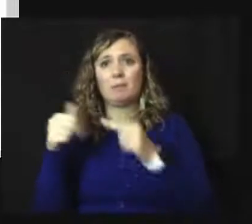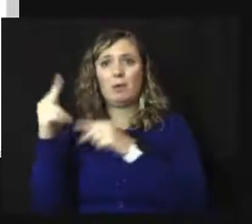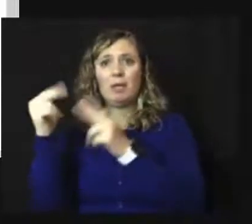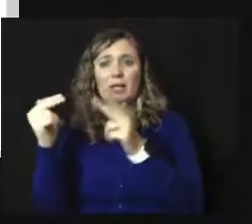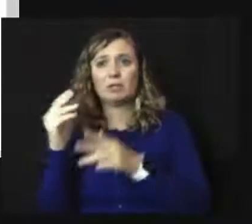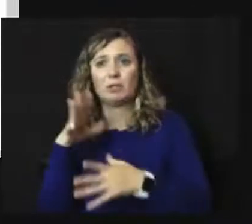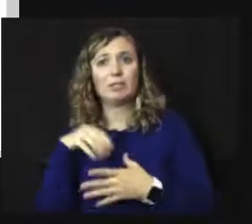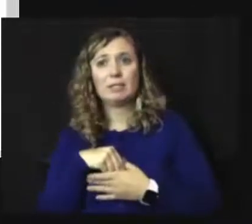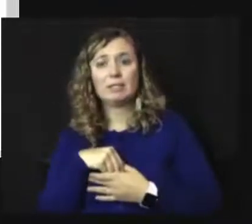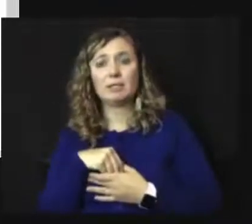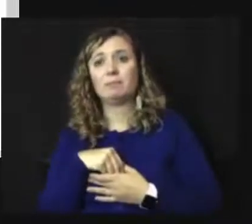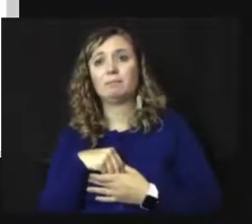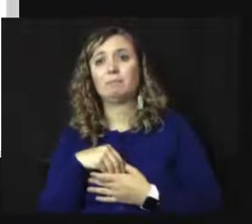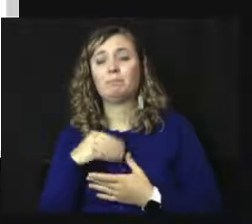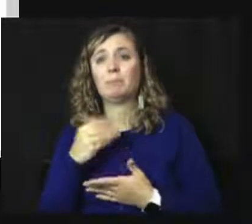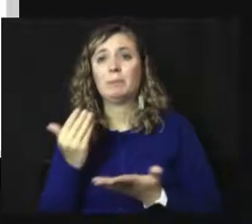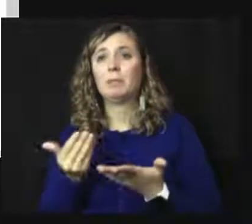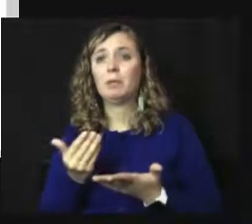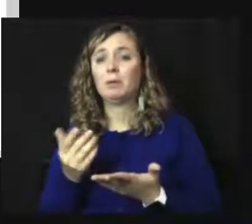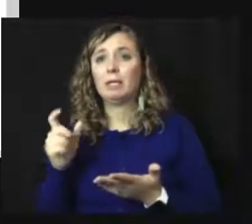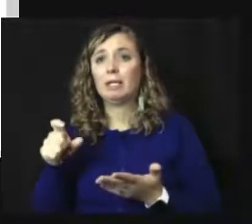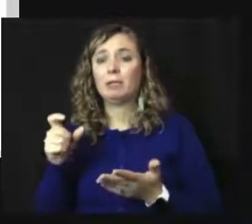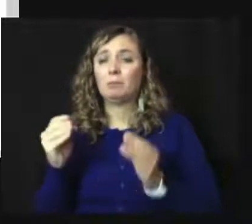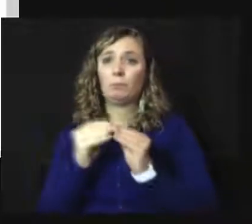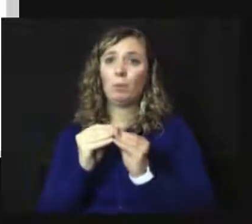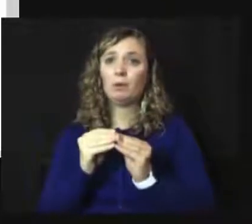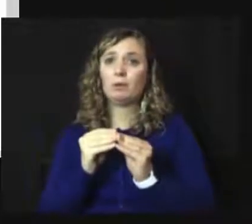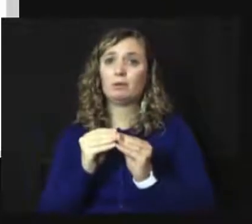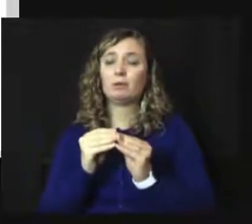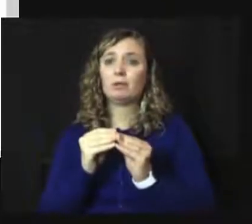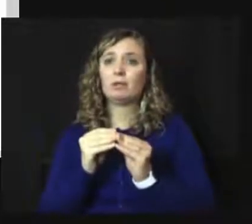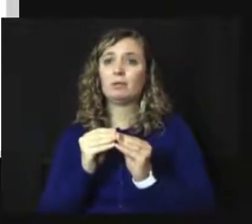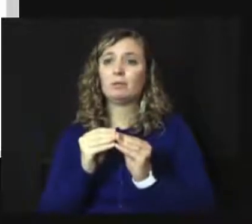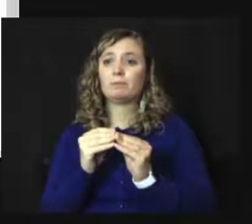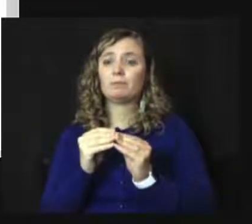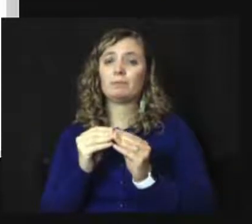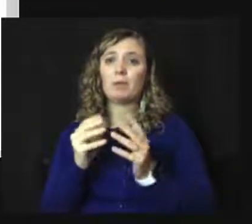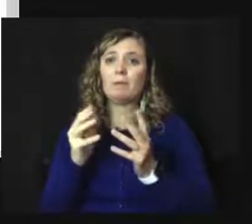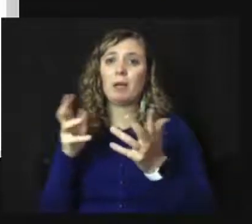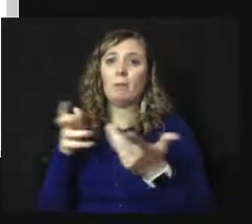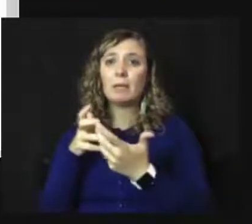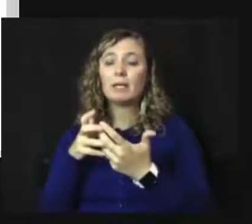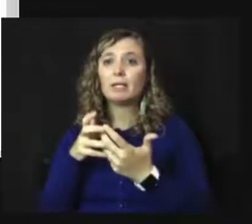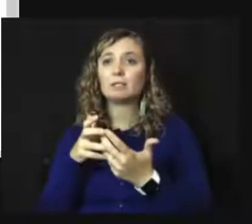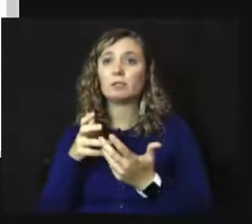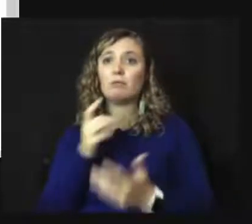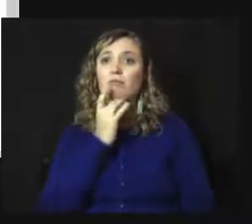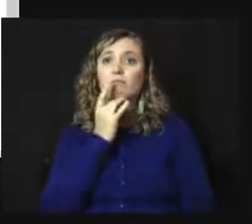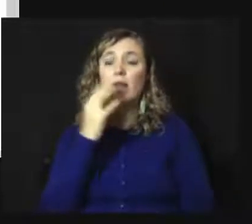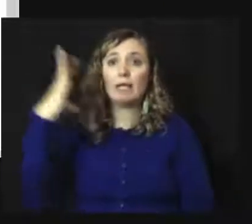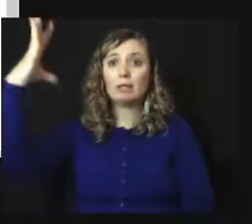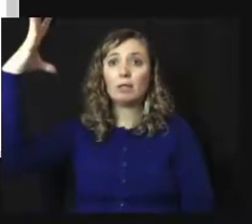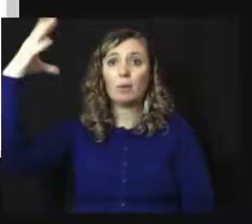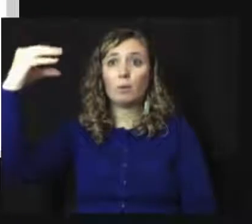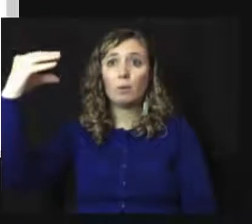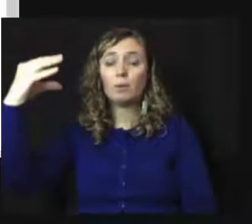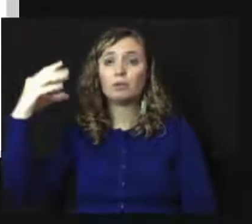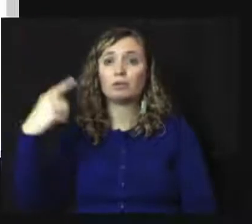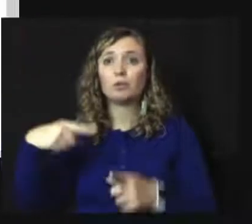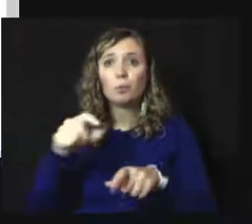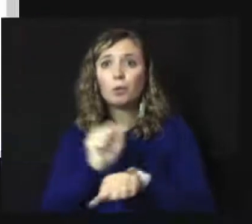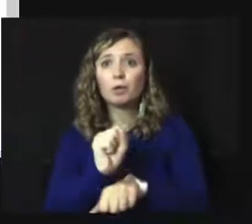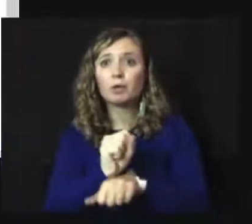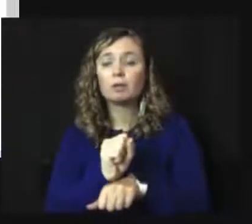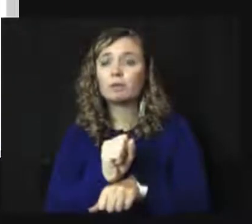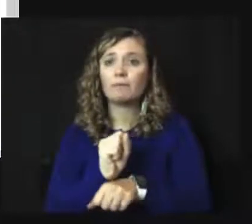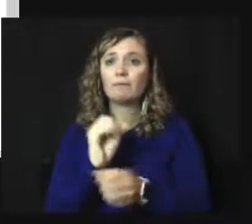have less bright lights in the workplace, just as, like, you know what I mean? And I think we can start to get those types of accommodations more easily as we begin